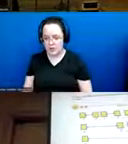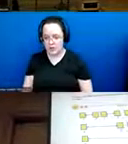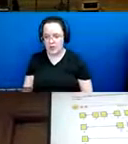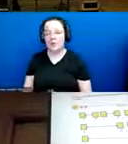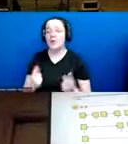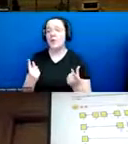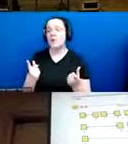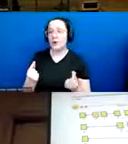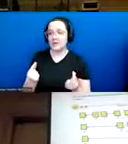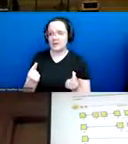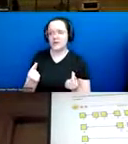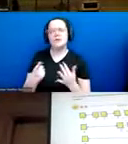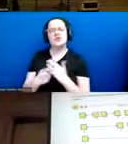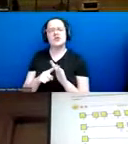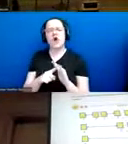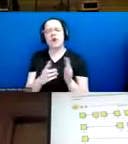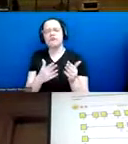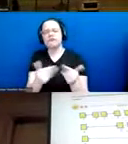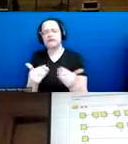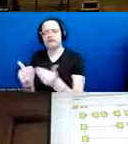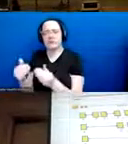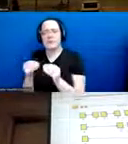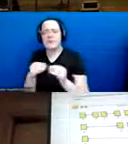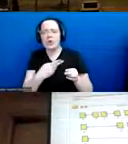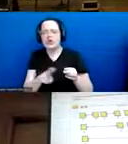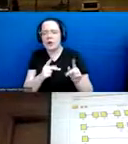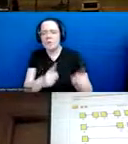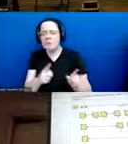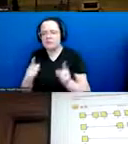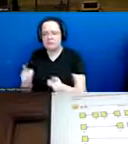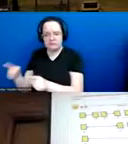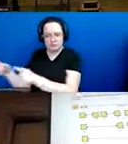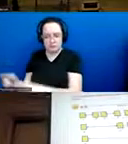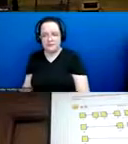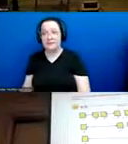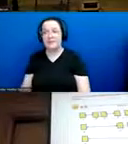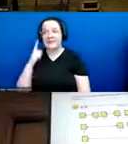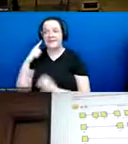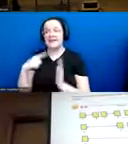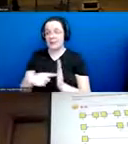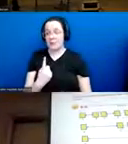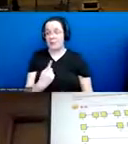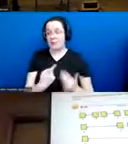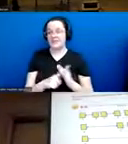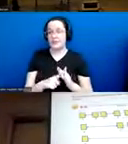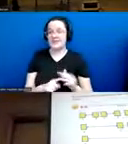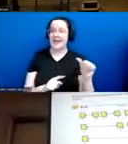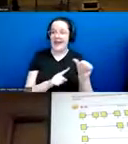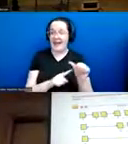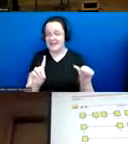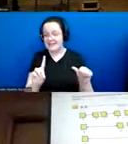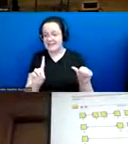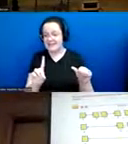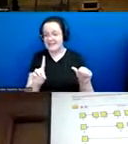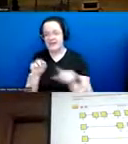the problem into smaller segments. So for example, here, now you have one source here that goes from A to D, one source here that